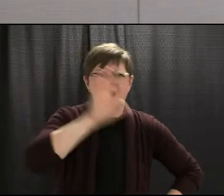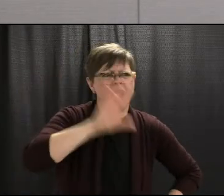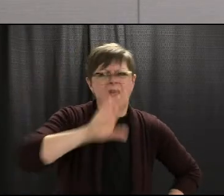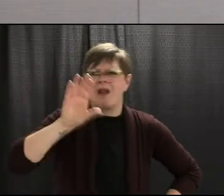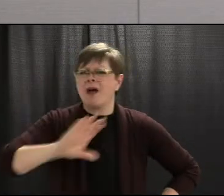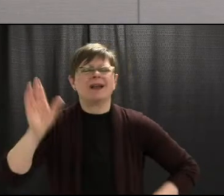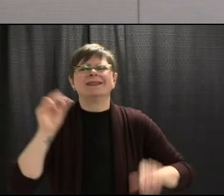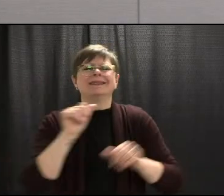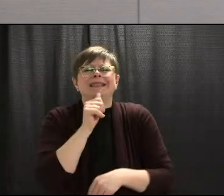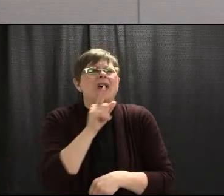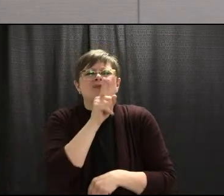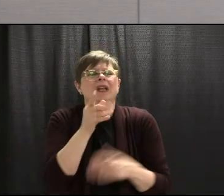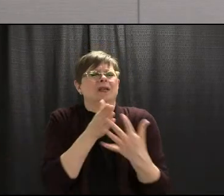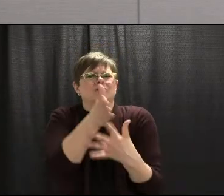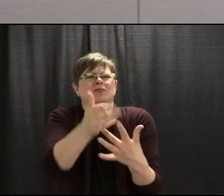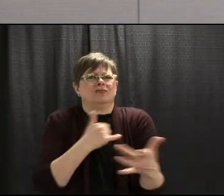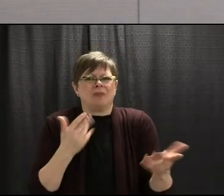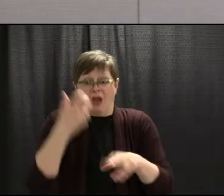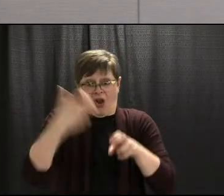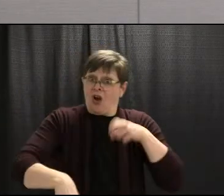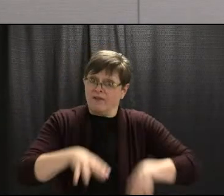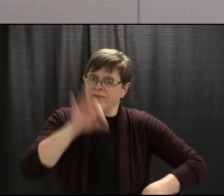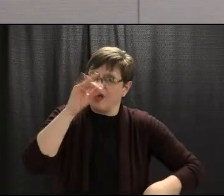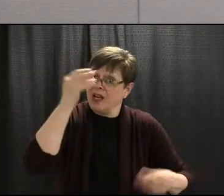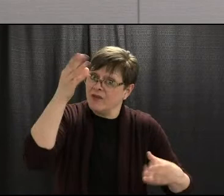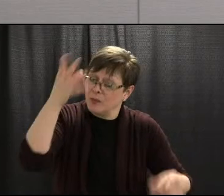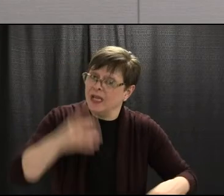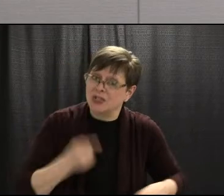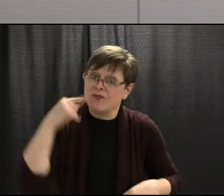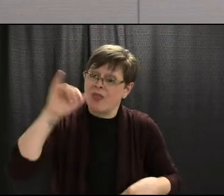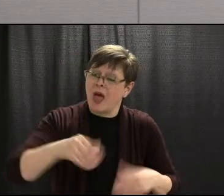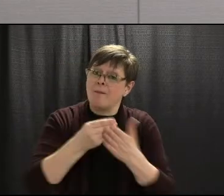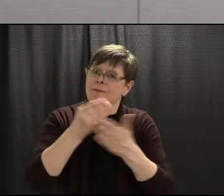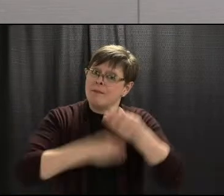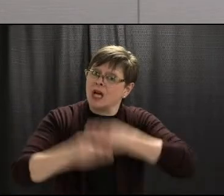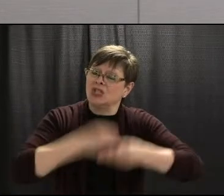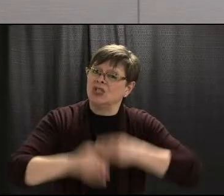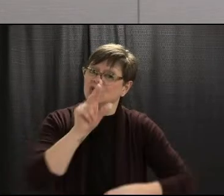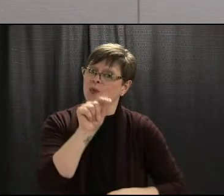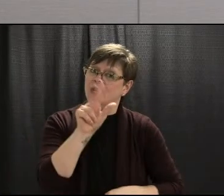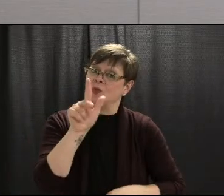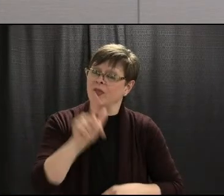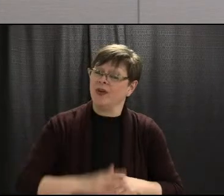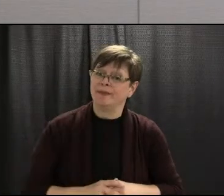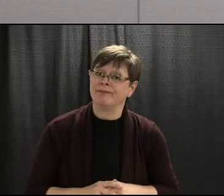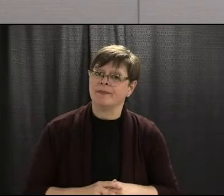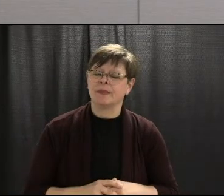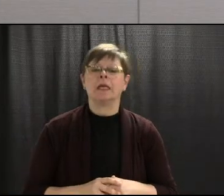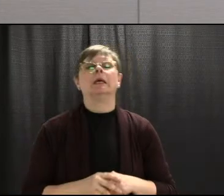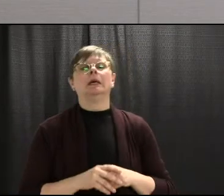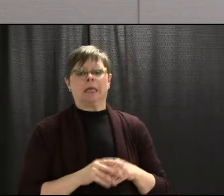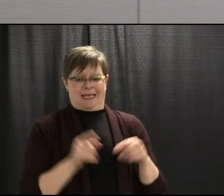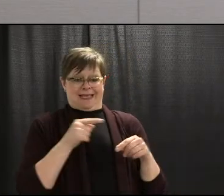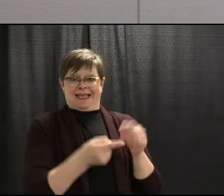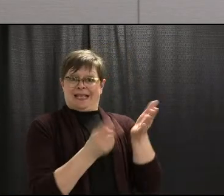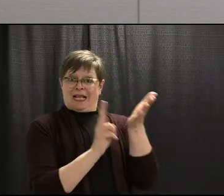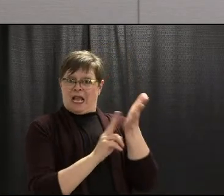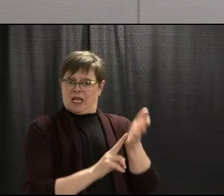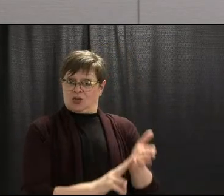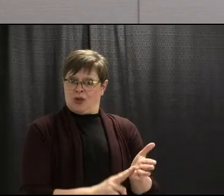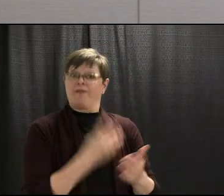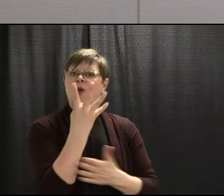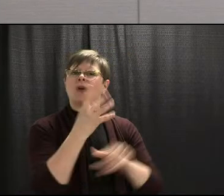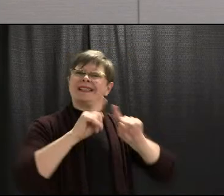know, difficult to find, put it that way. It Yeah, wasn't so- budget. I mean, the answer to that, these contracts are done through the 4 different